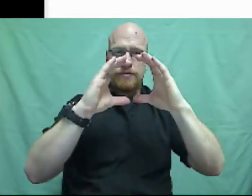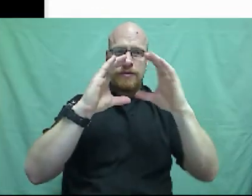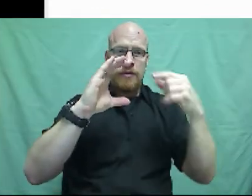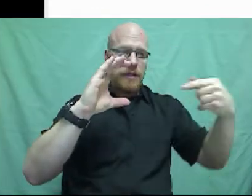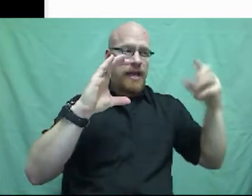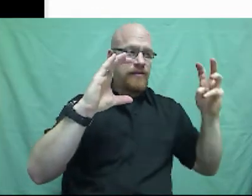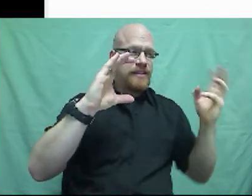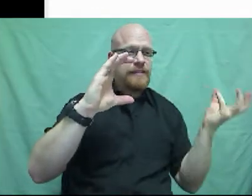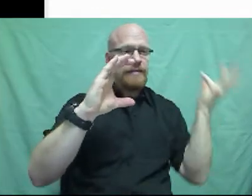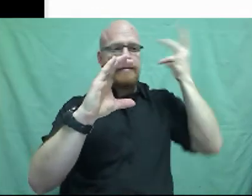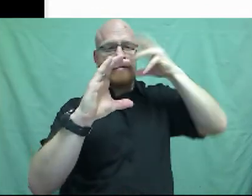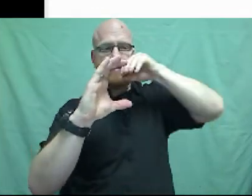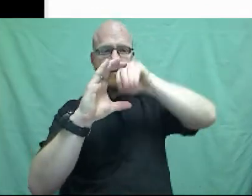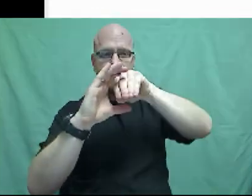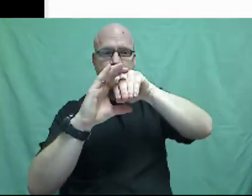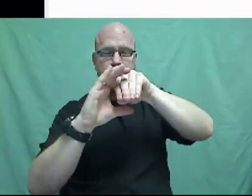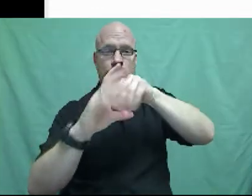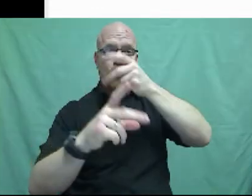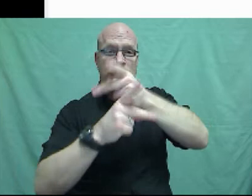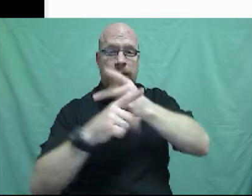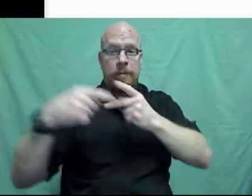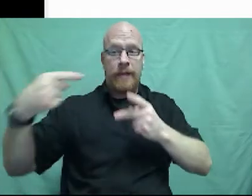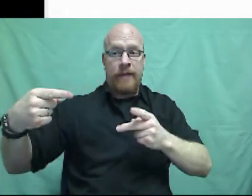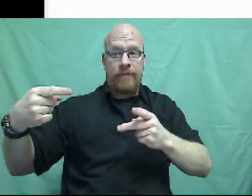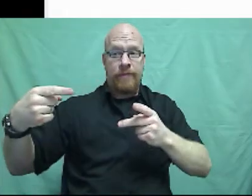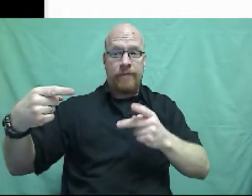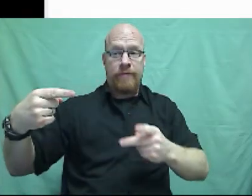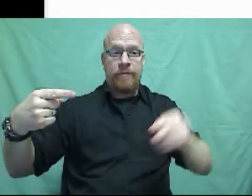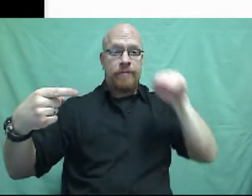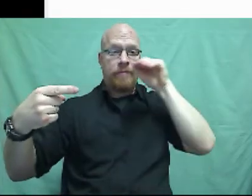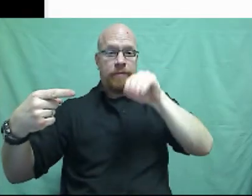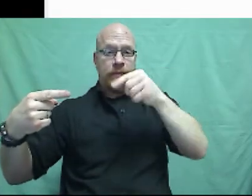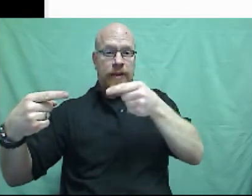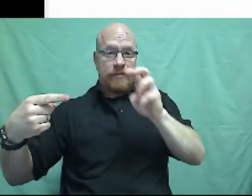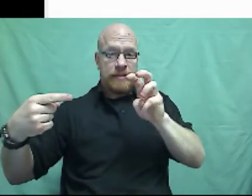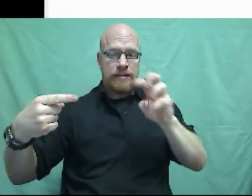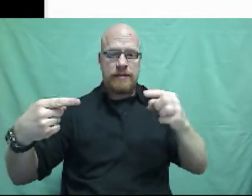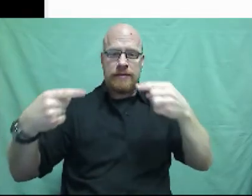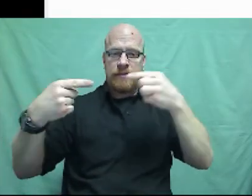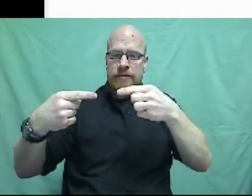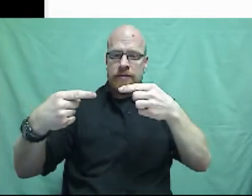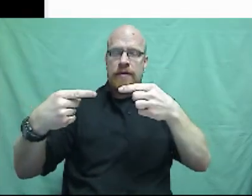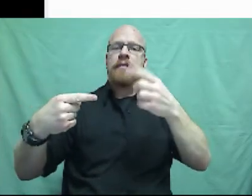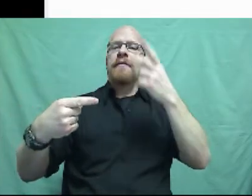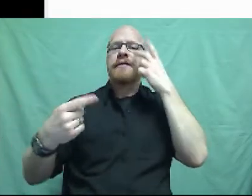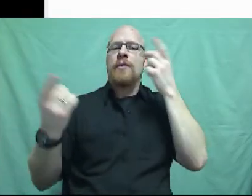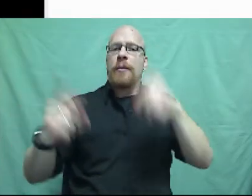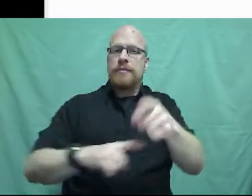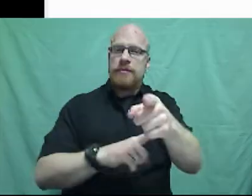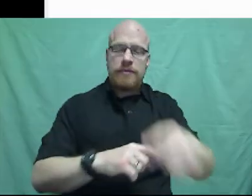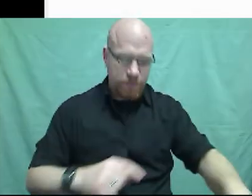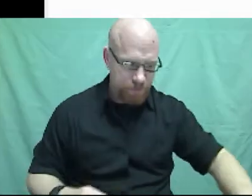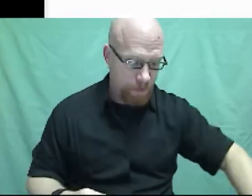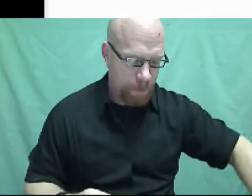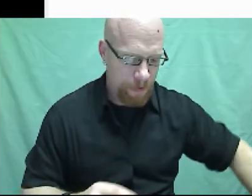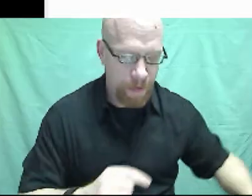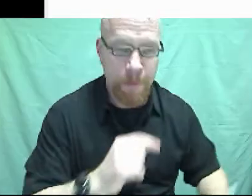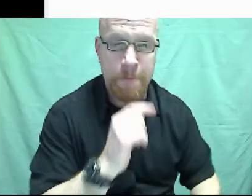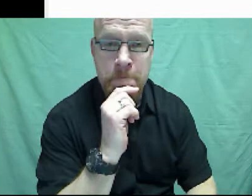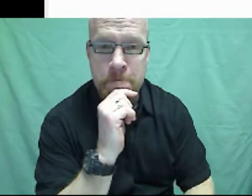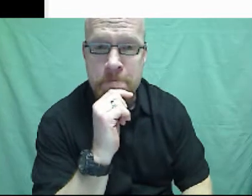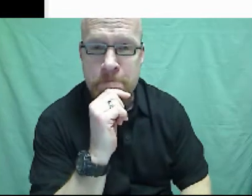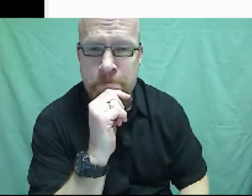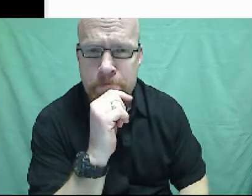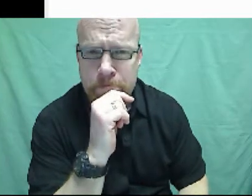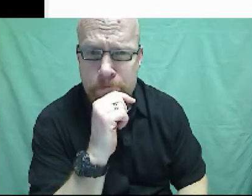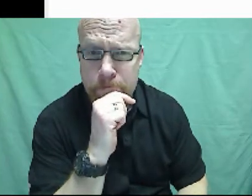So now, h is like a box. It's placeholder. Wherever h is, we put in negative 6. We keep the subtraction sign, so we